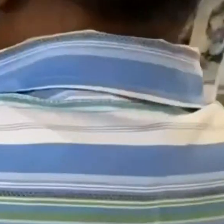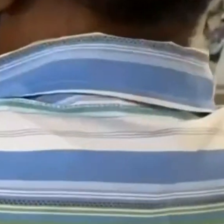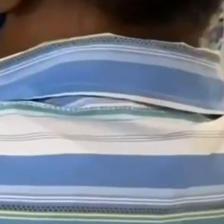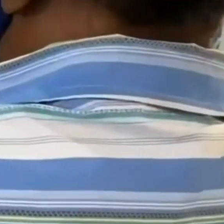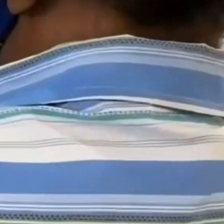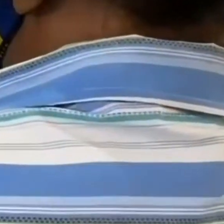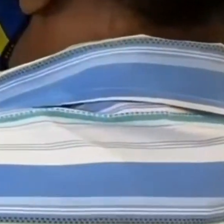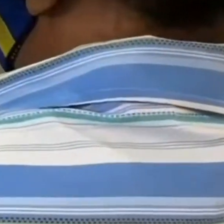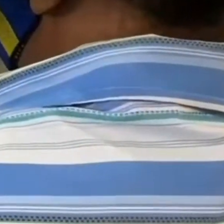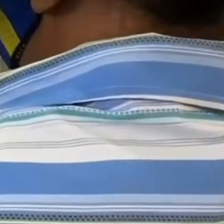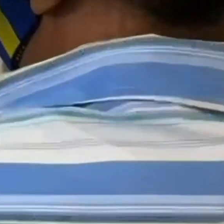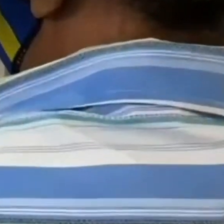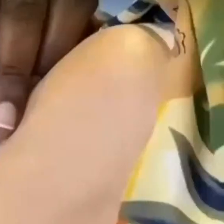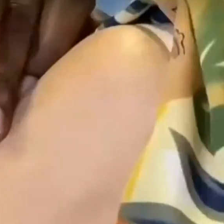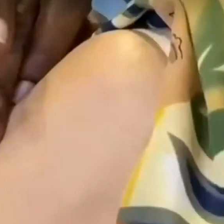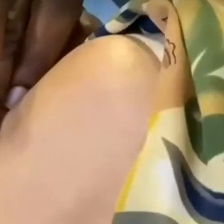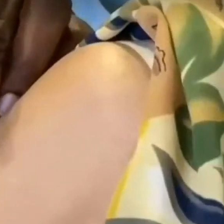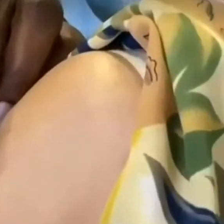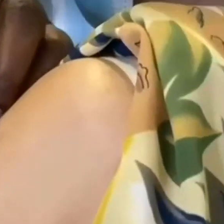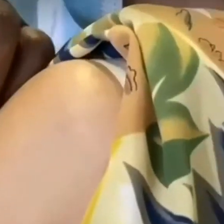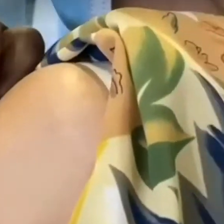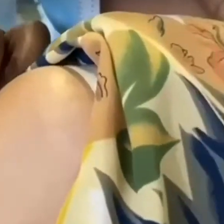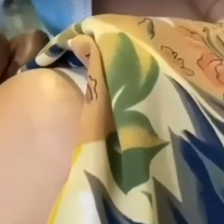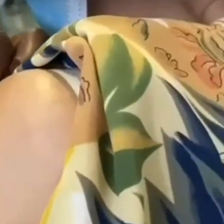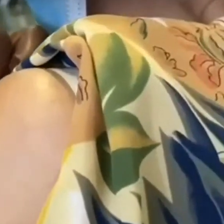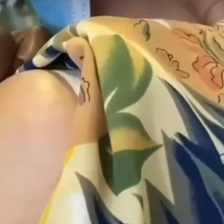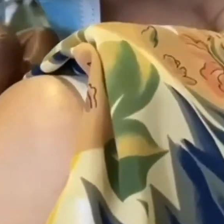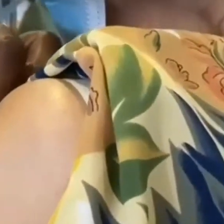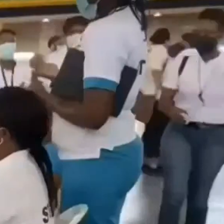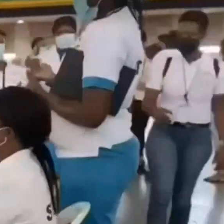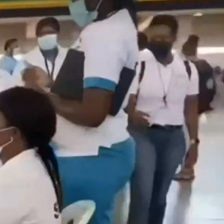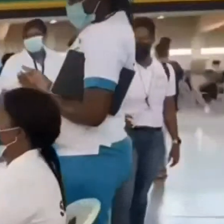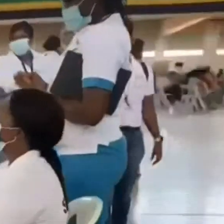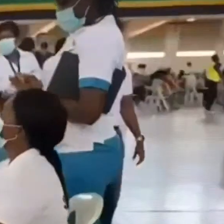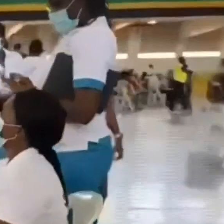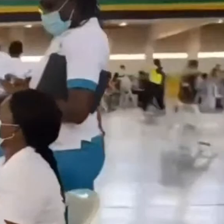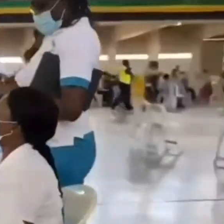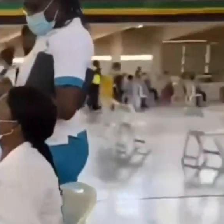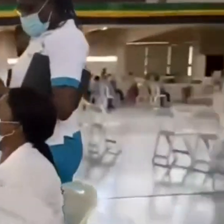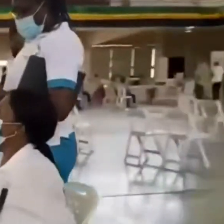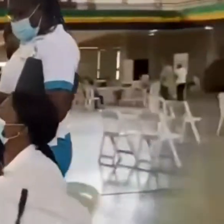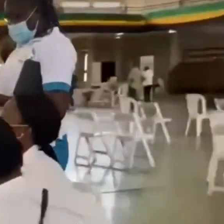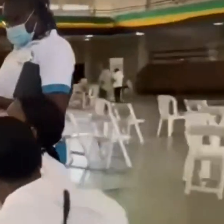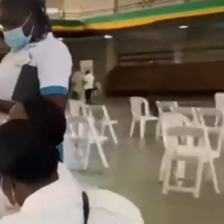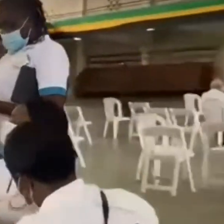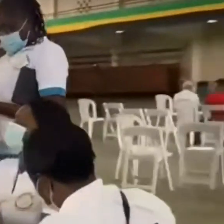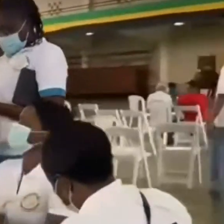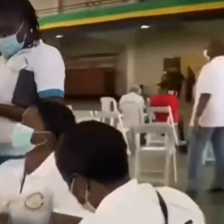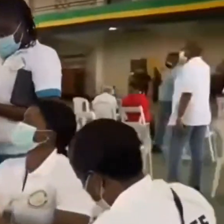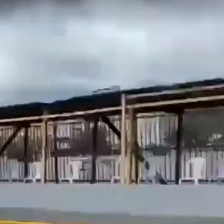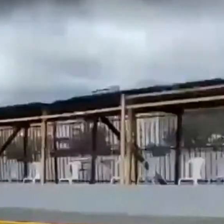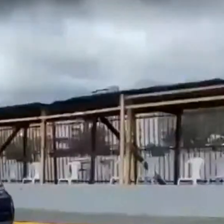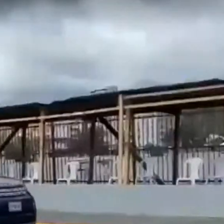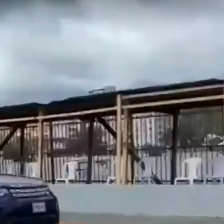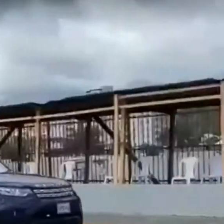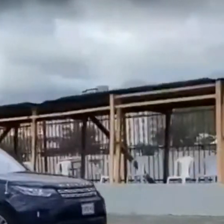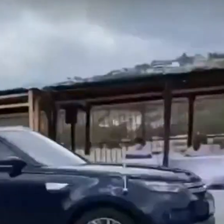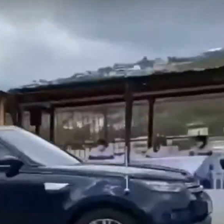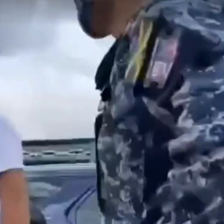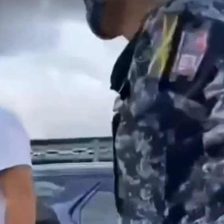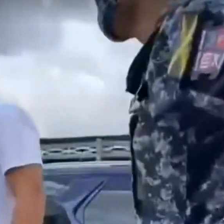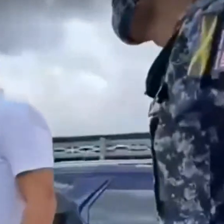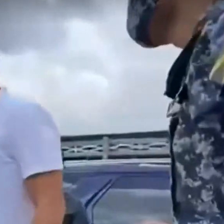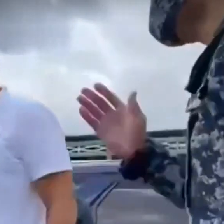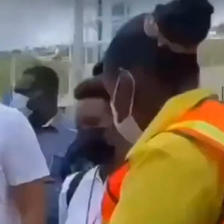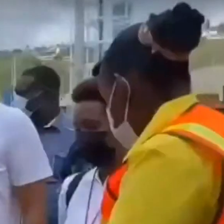So yeah, though I walk through the valleys of the shadows of death, I will fear no evil, won't be